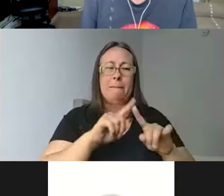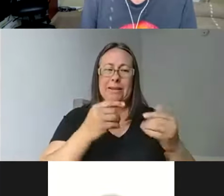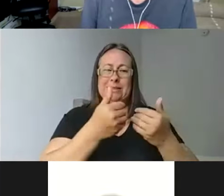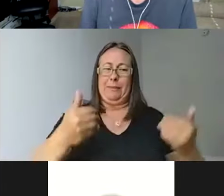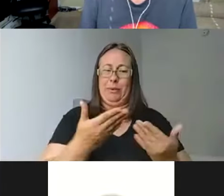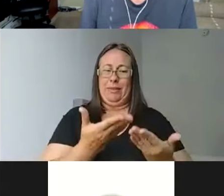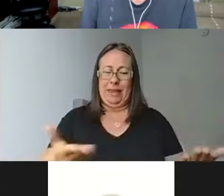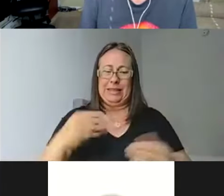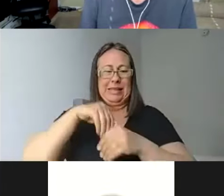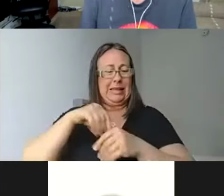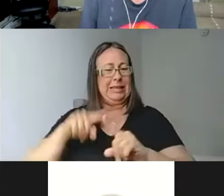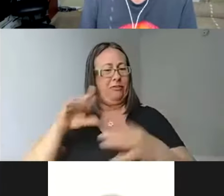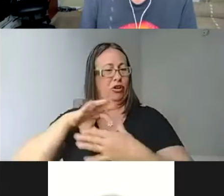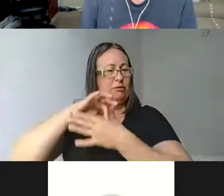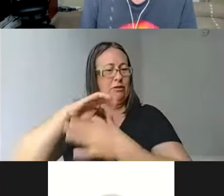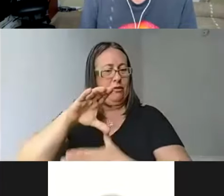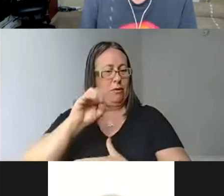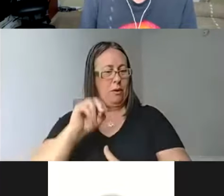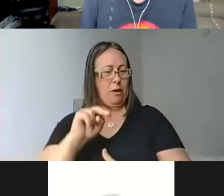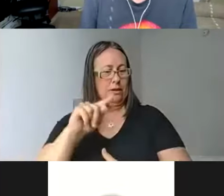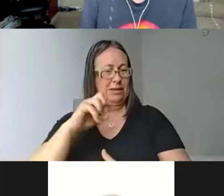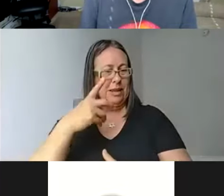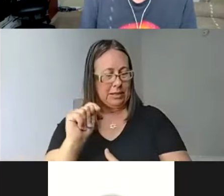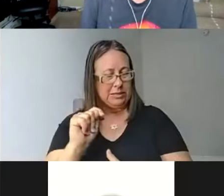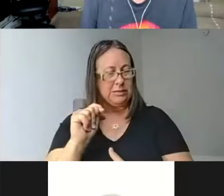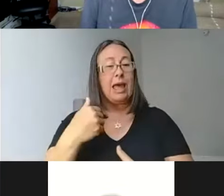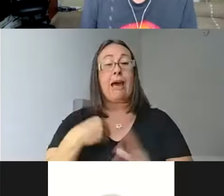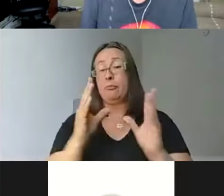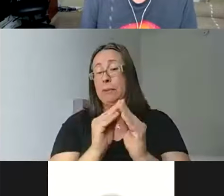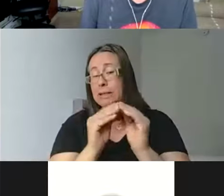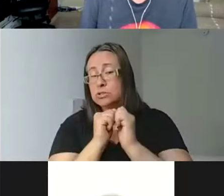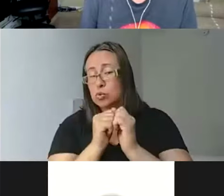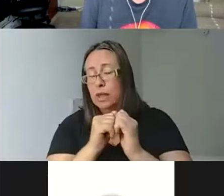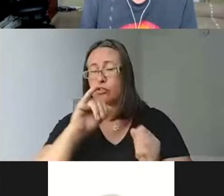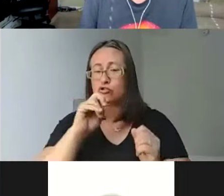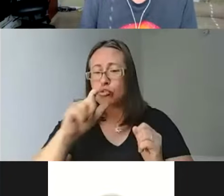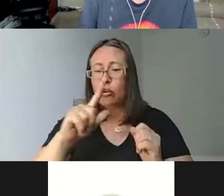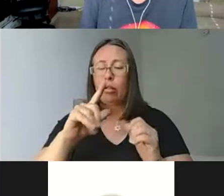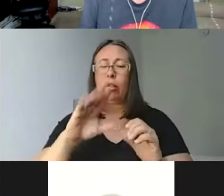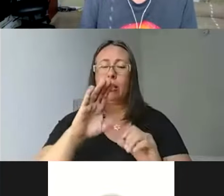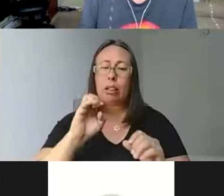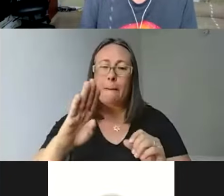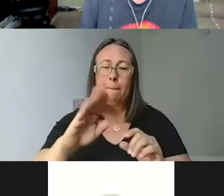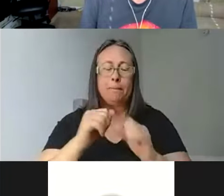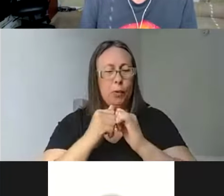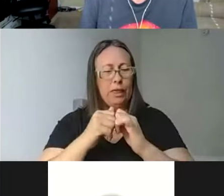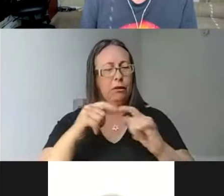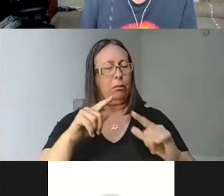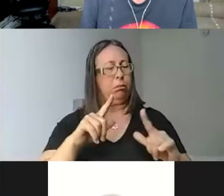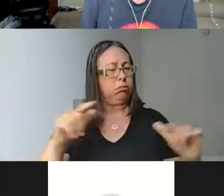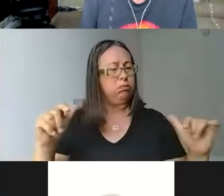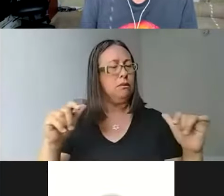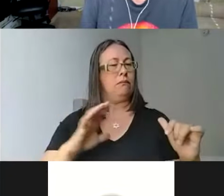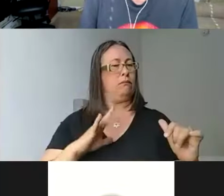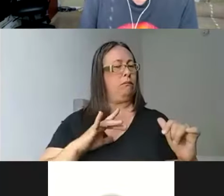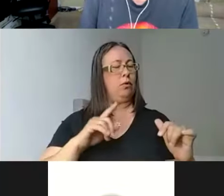different contexts. And, we have meetings together, and we have journal clubs together. And so that's been really,